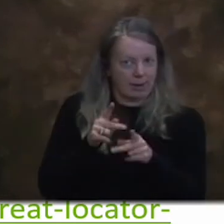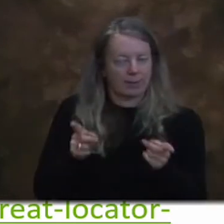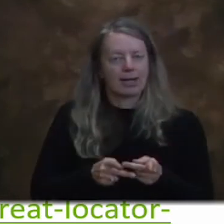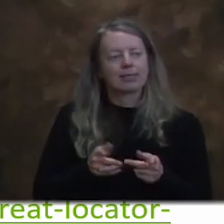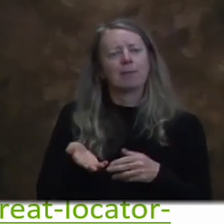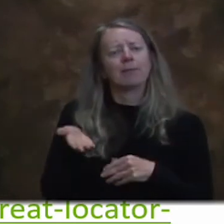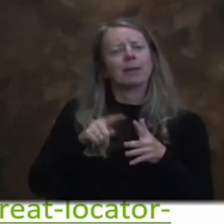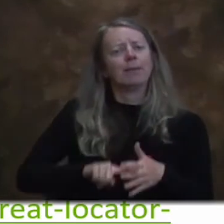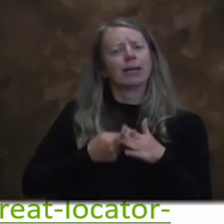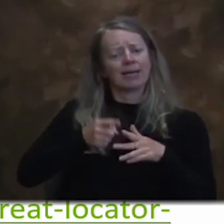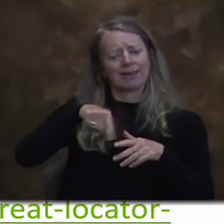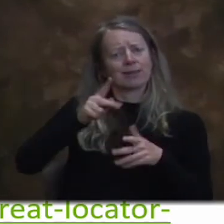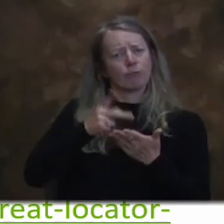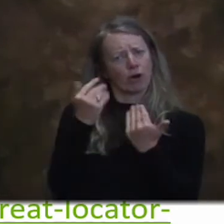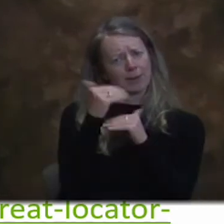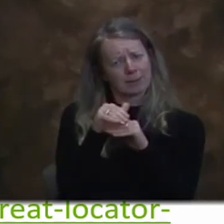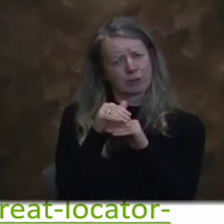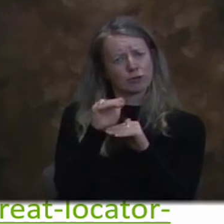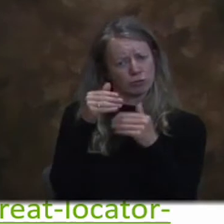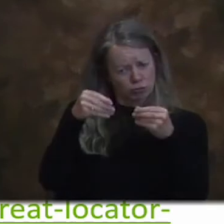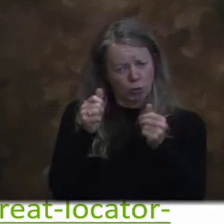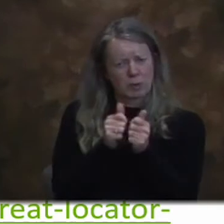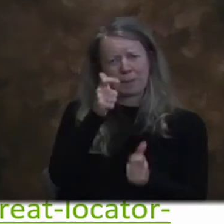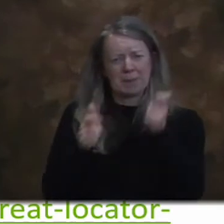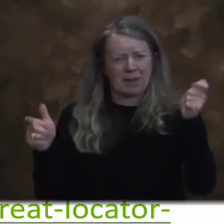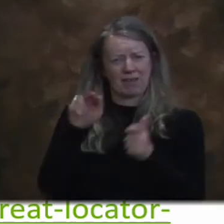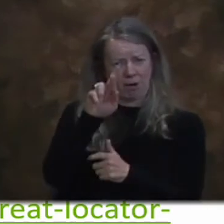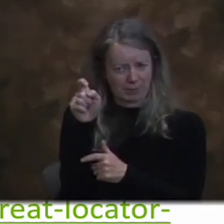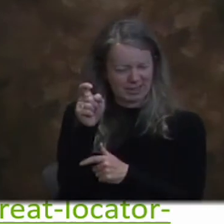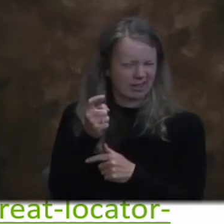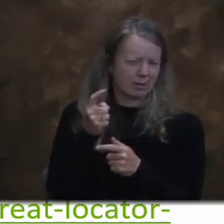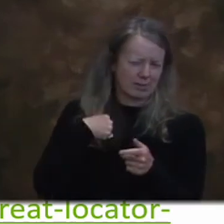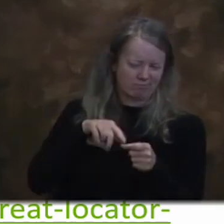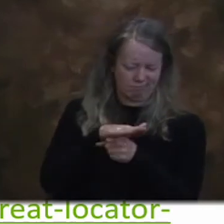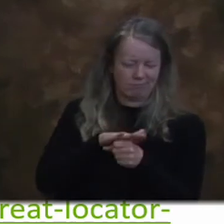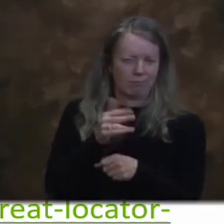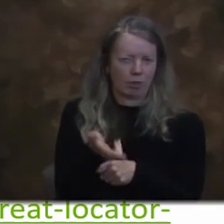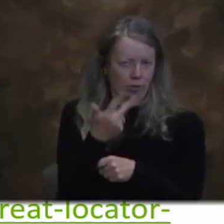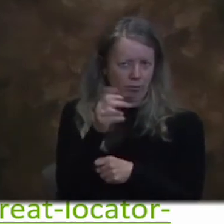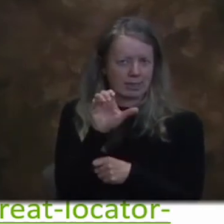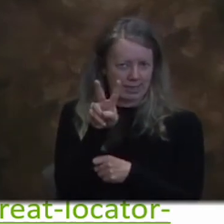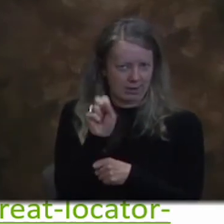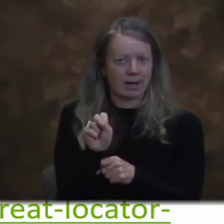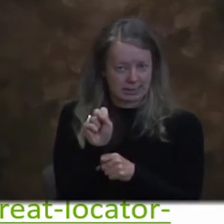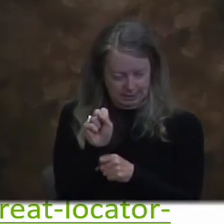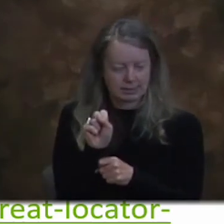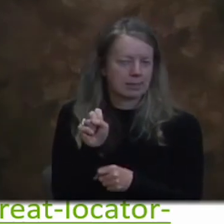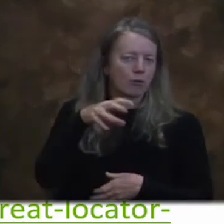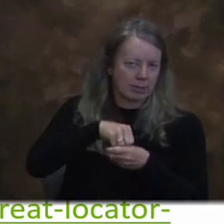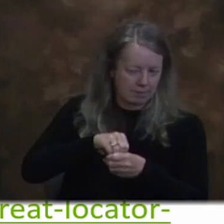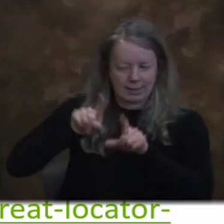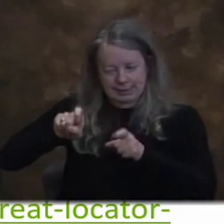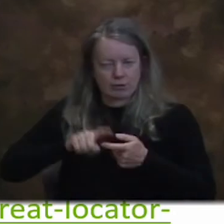large retail pharmacies. You might remember we had three CVSs in our area that were participating when it